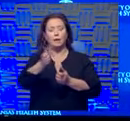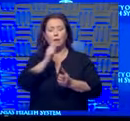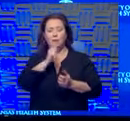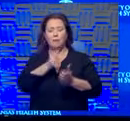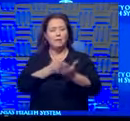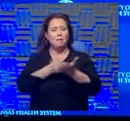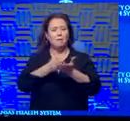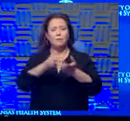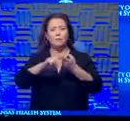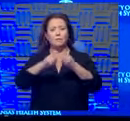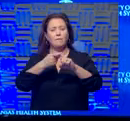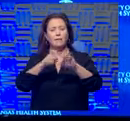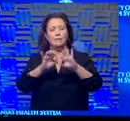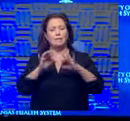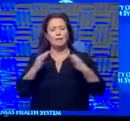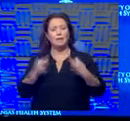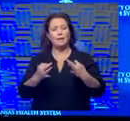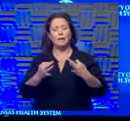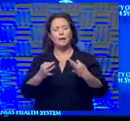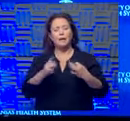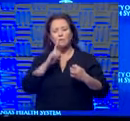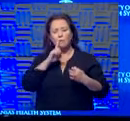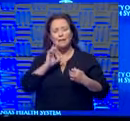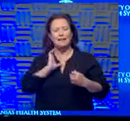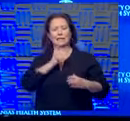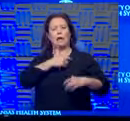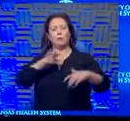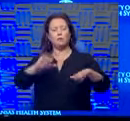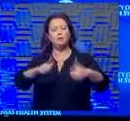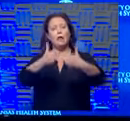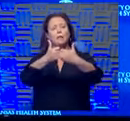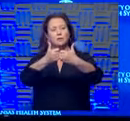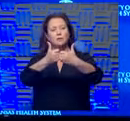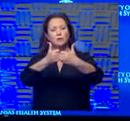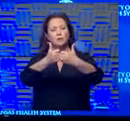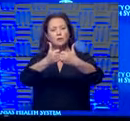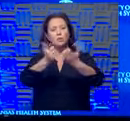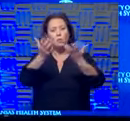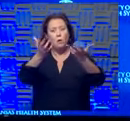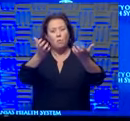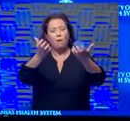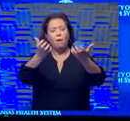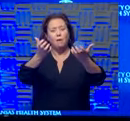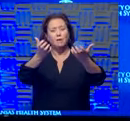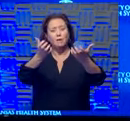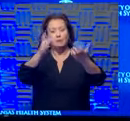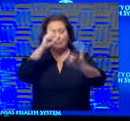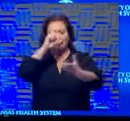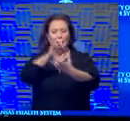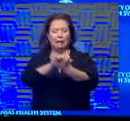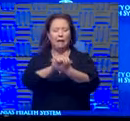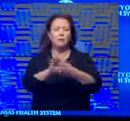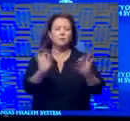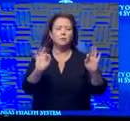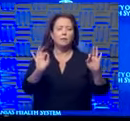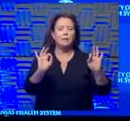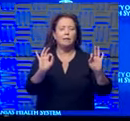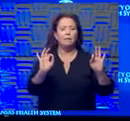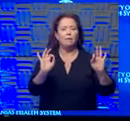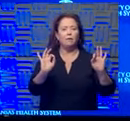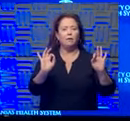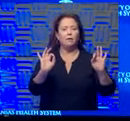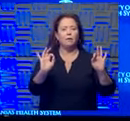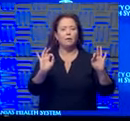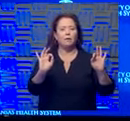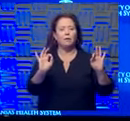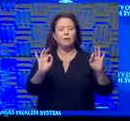family. And that's our challenge. It's what we want to have happen, what we want to believe against